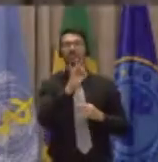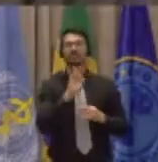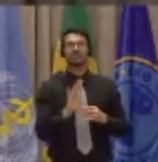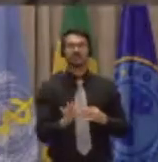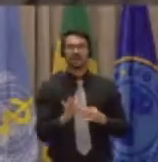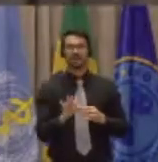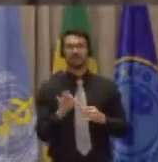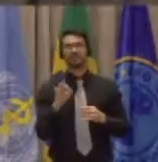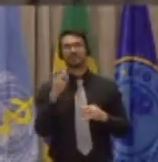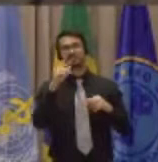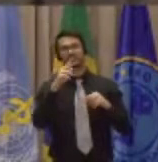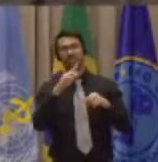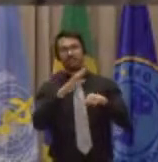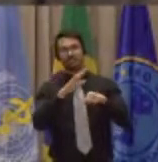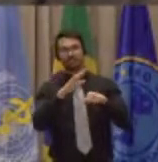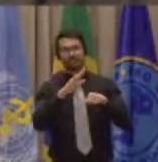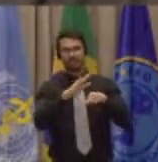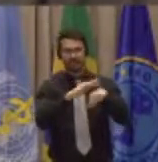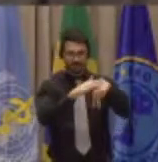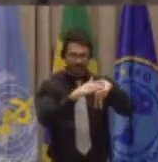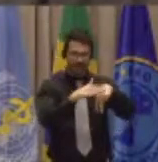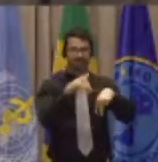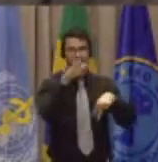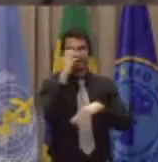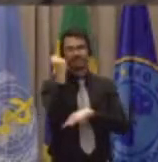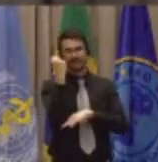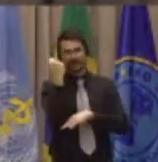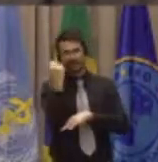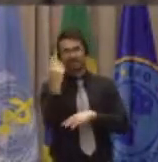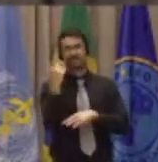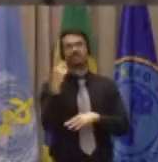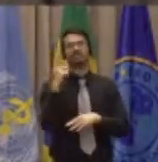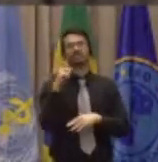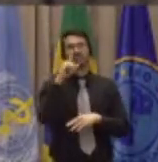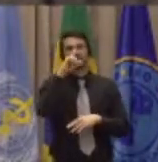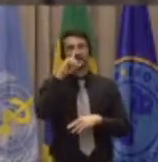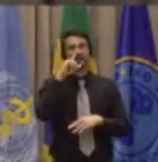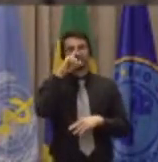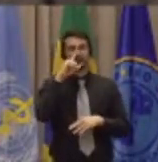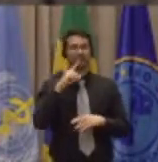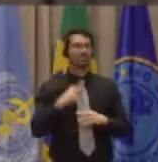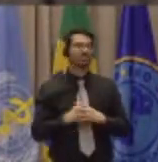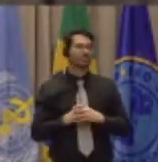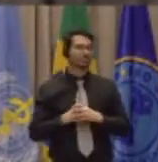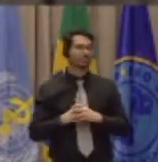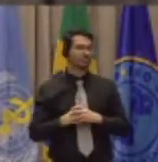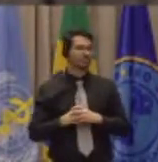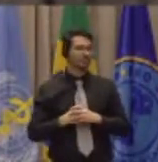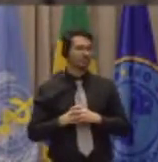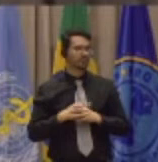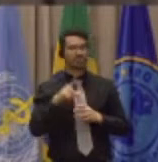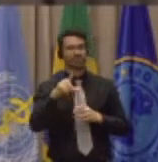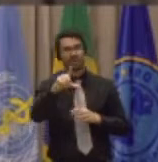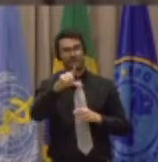this rate as an overview. What happens? It's that we have a register